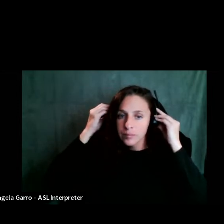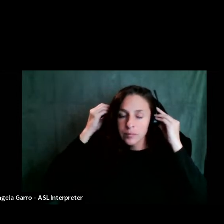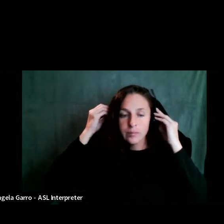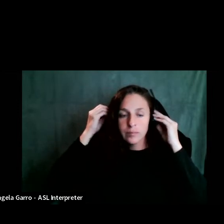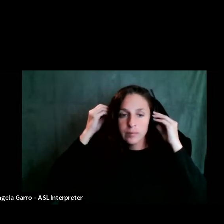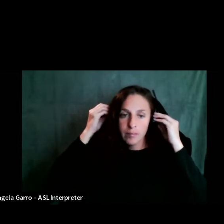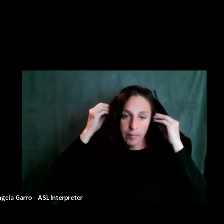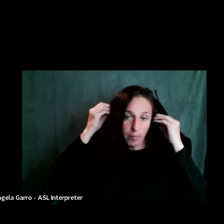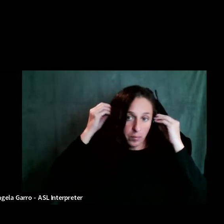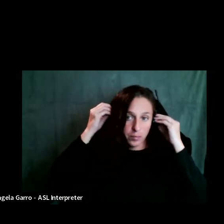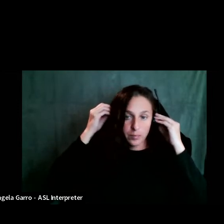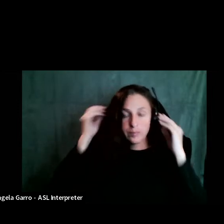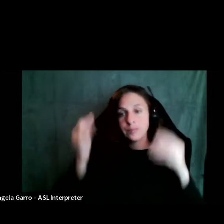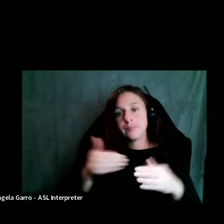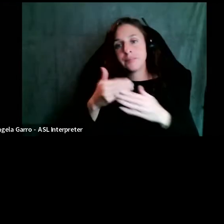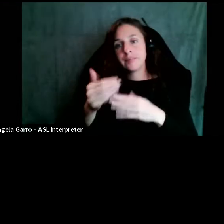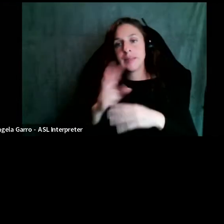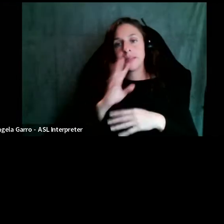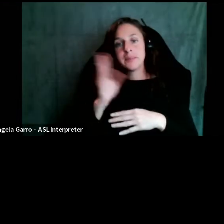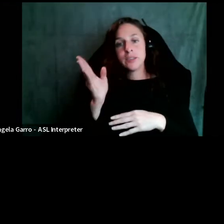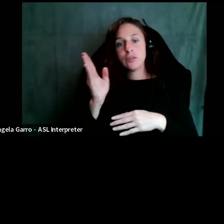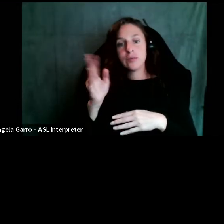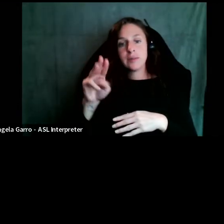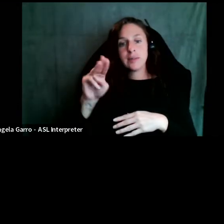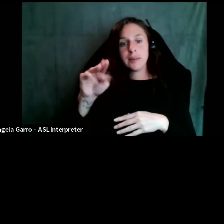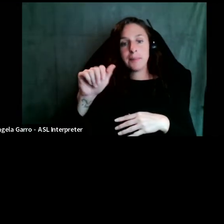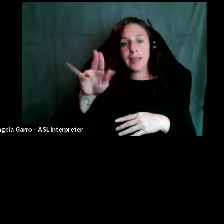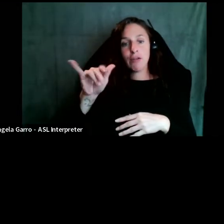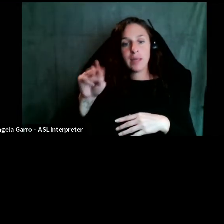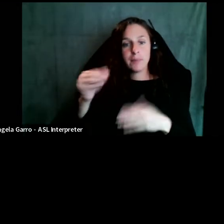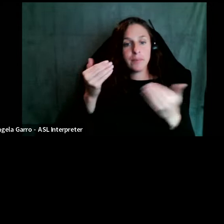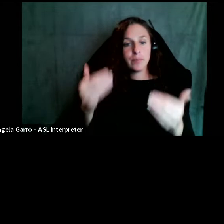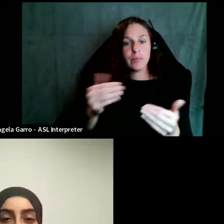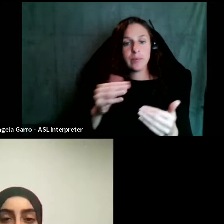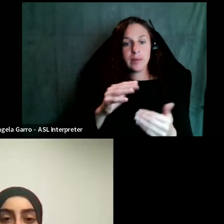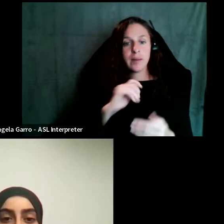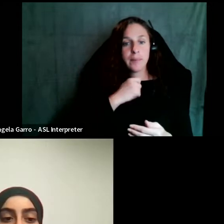Next speaker. Miriam, you may unmute and begin.